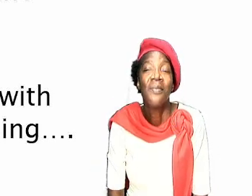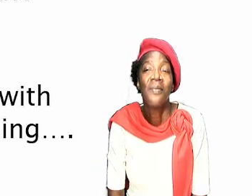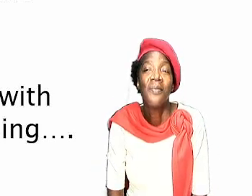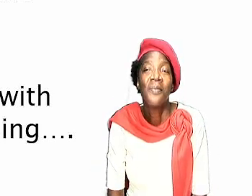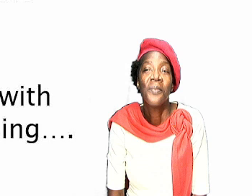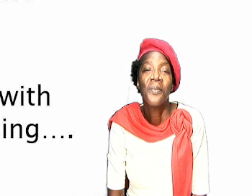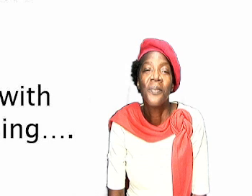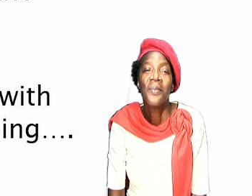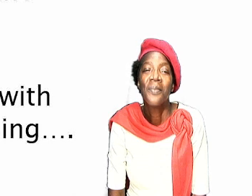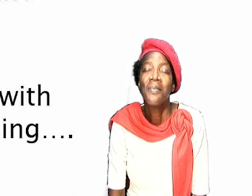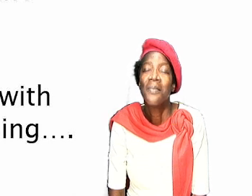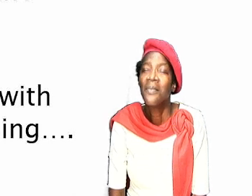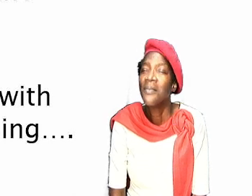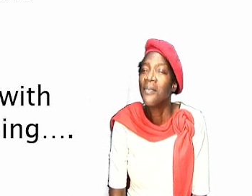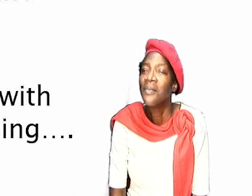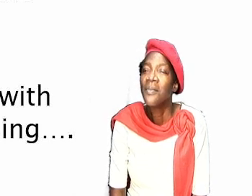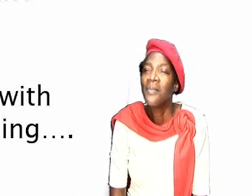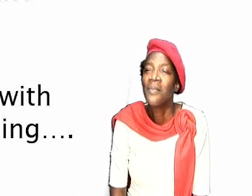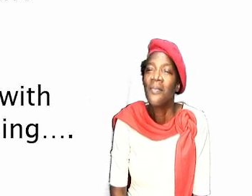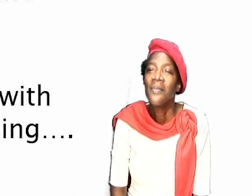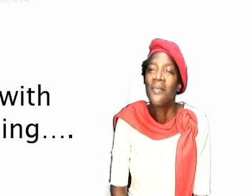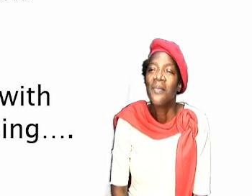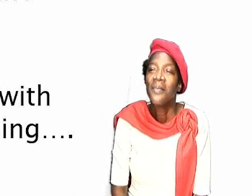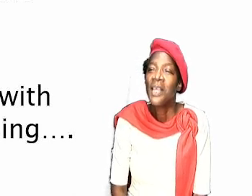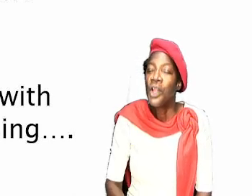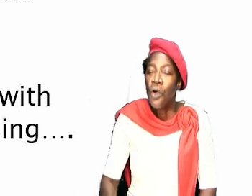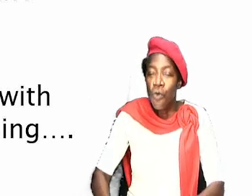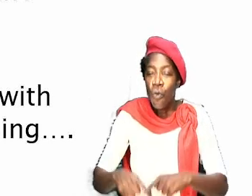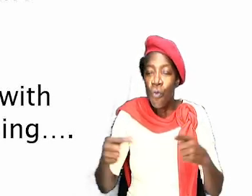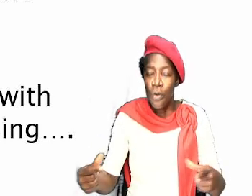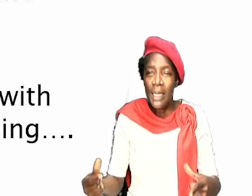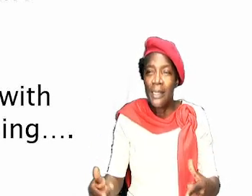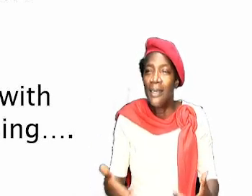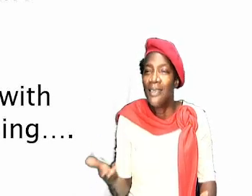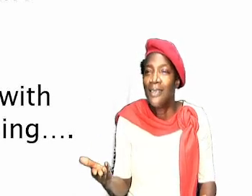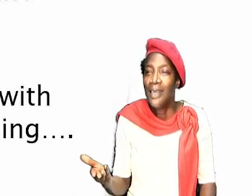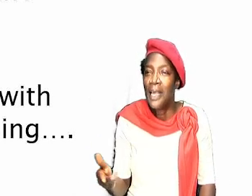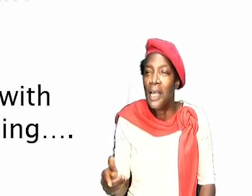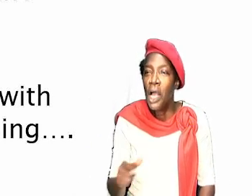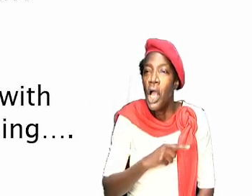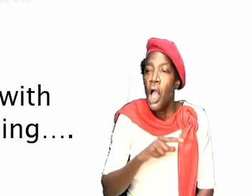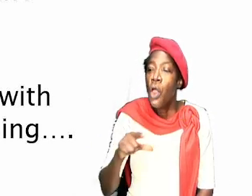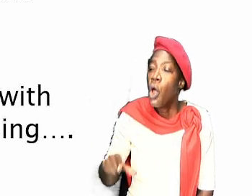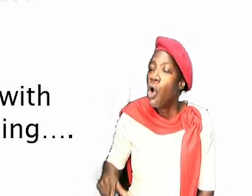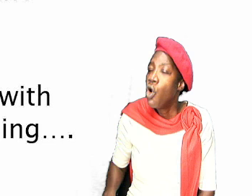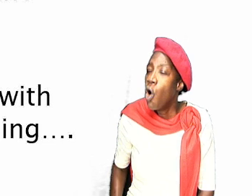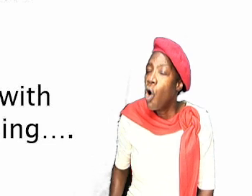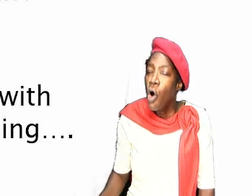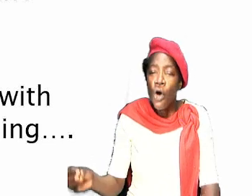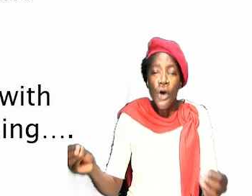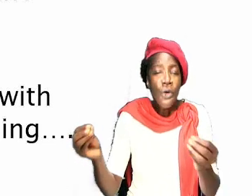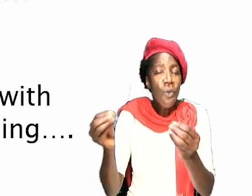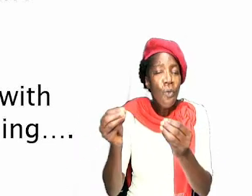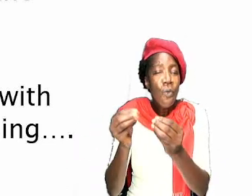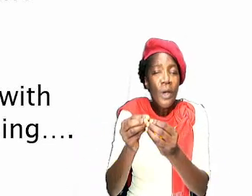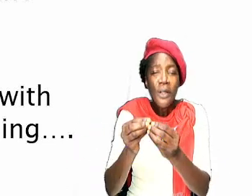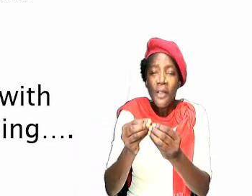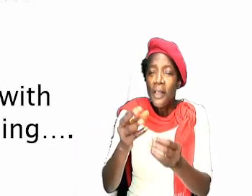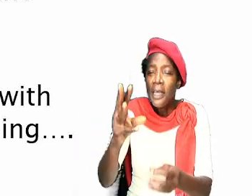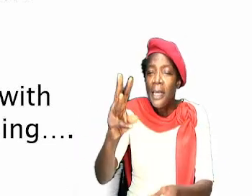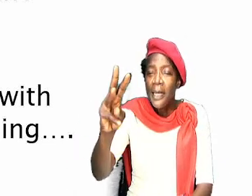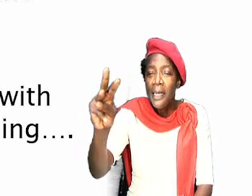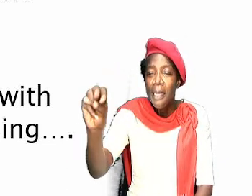And then the man said the greatest thing, the Lord is with him.